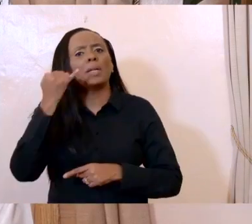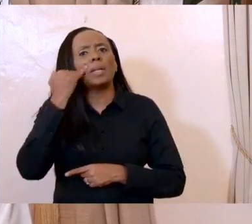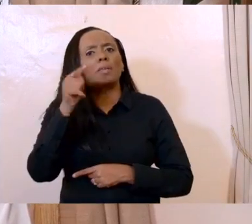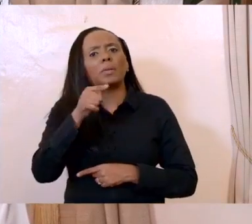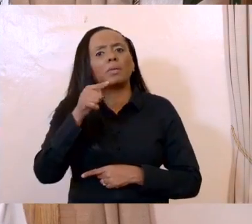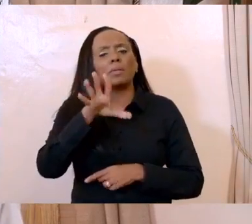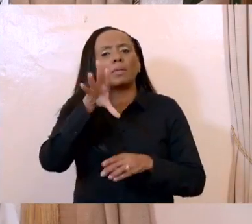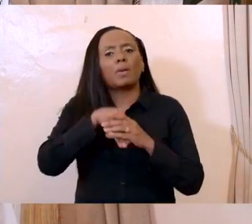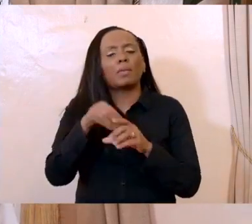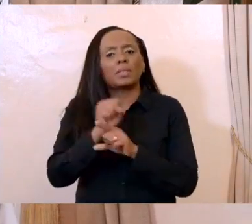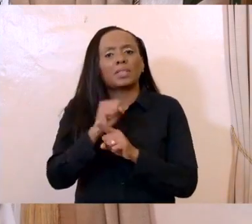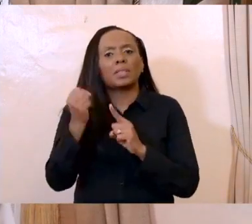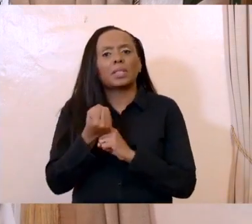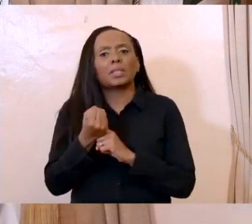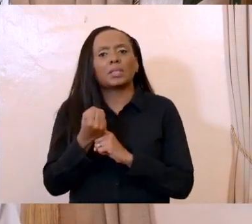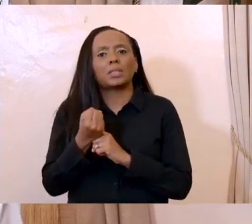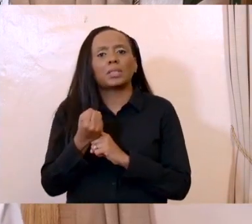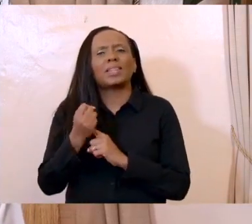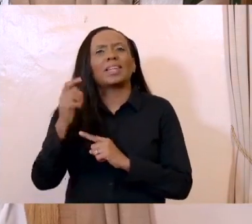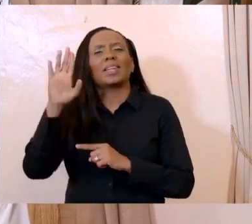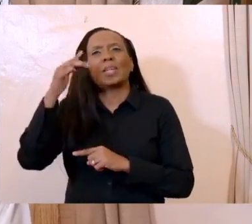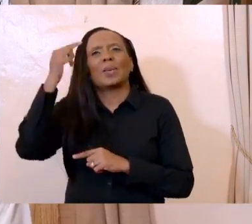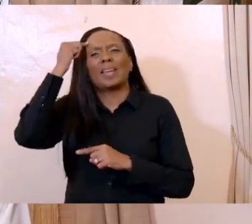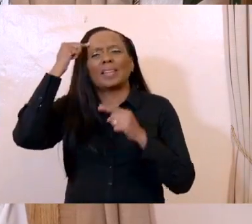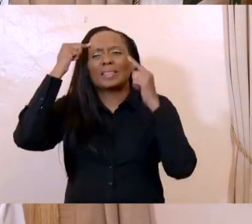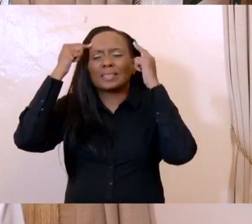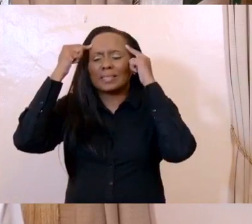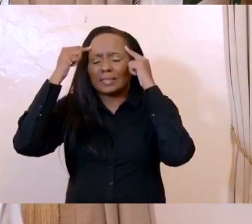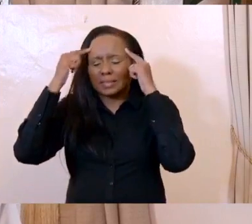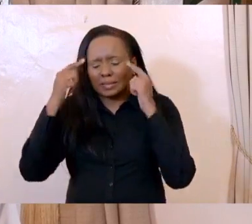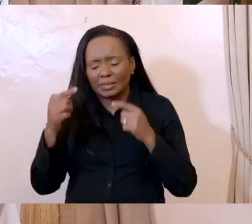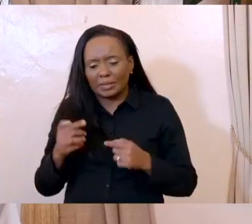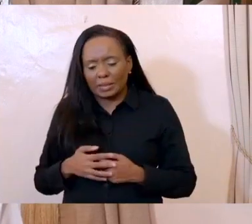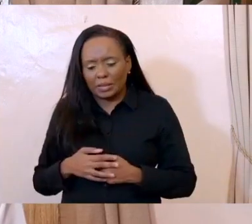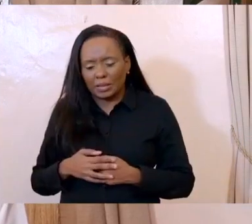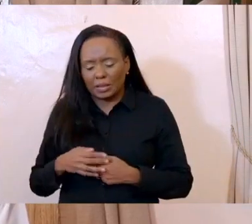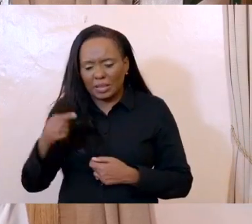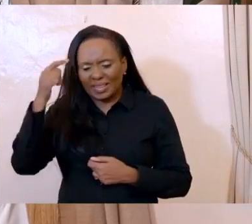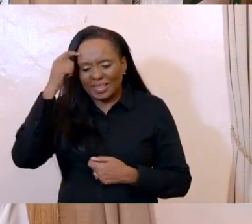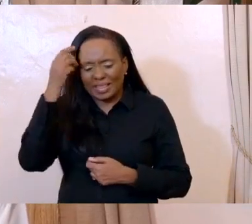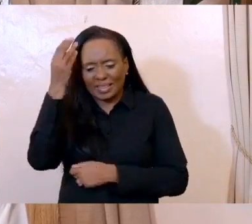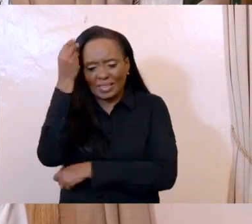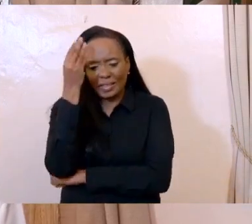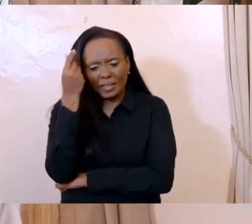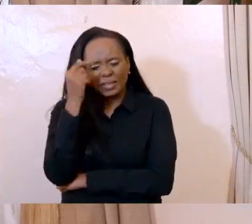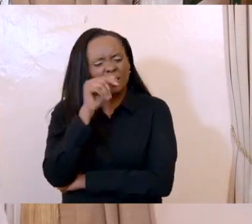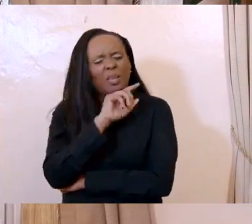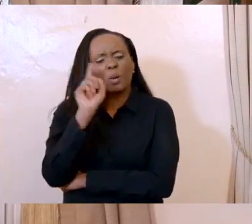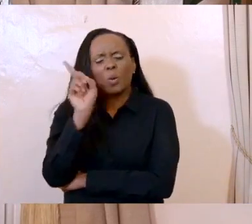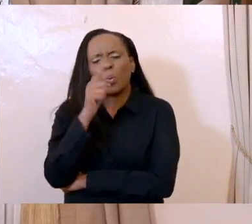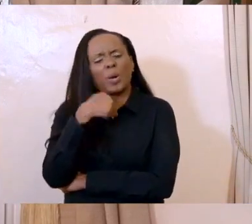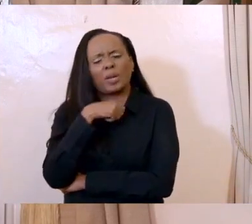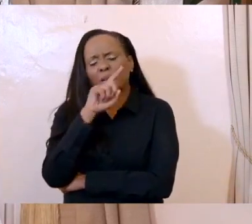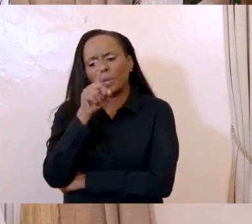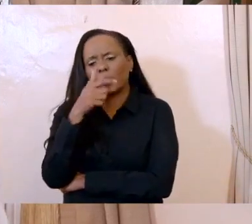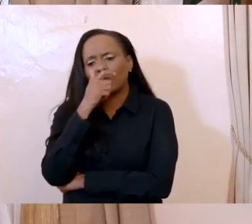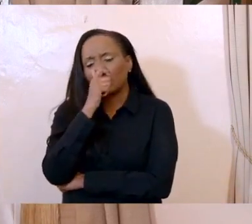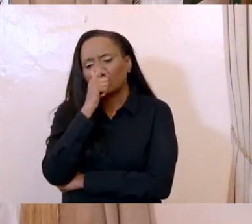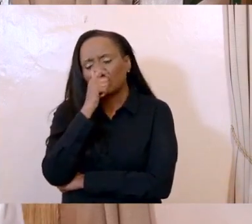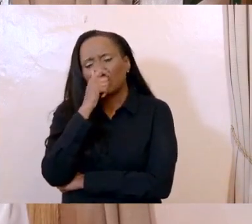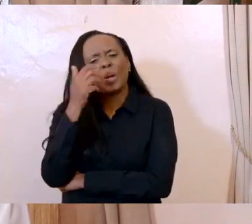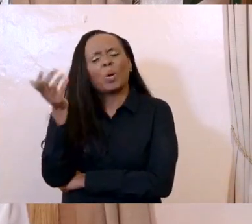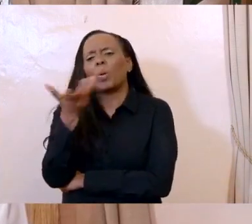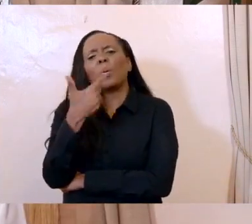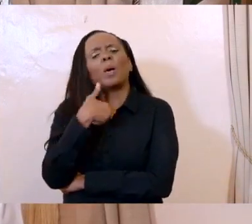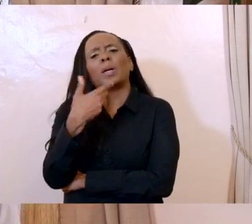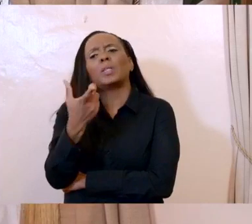that day and going backwards and start getting your play-by-play together. Where have you been? What have you done? Who you